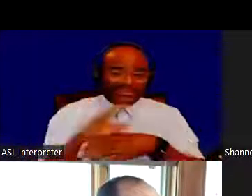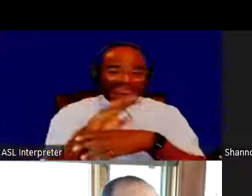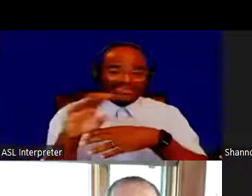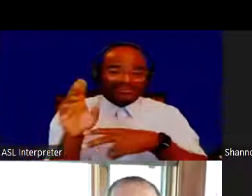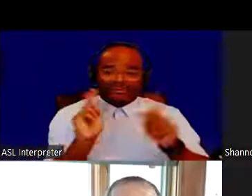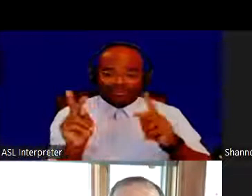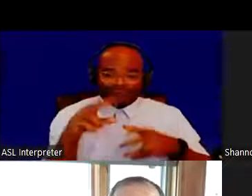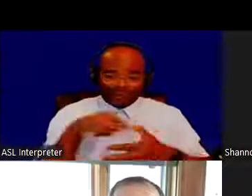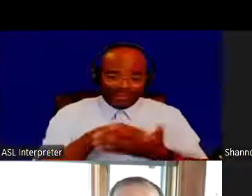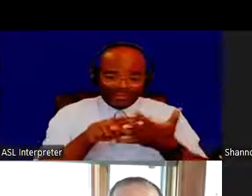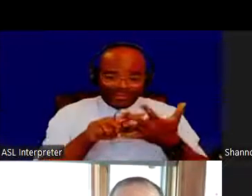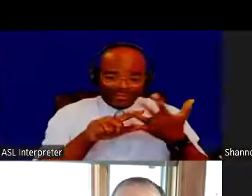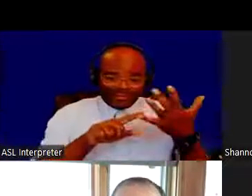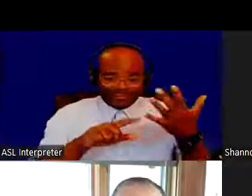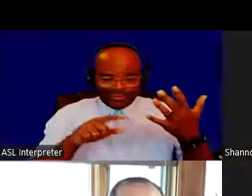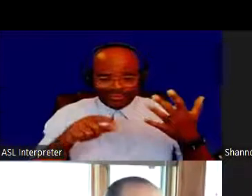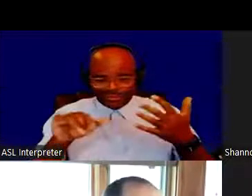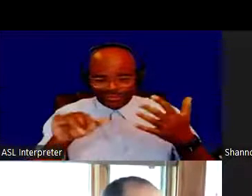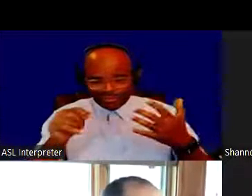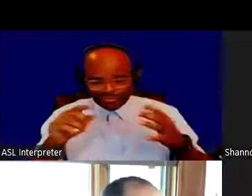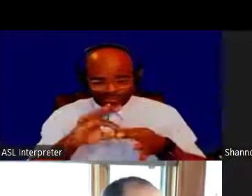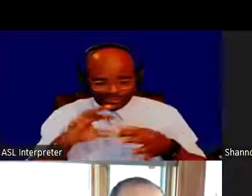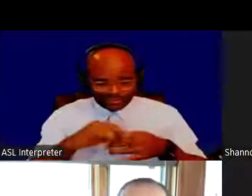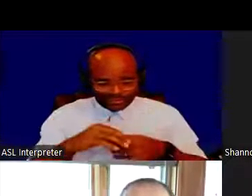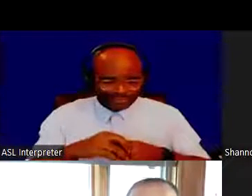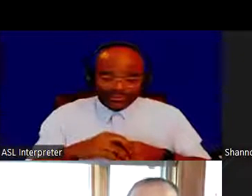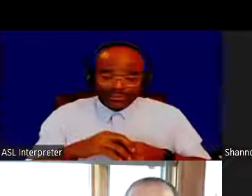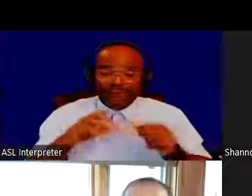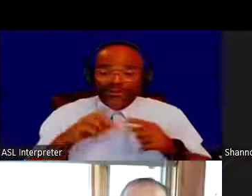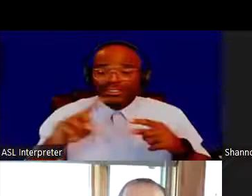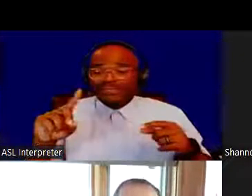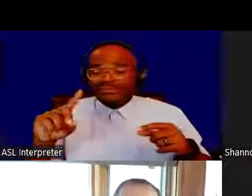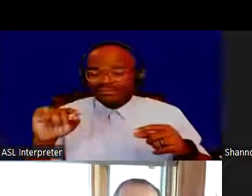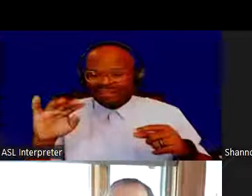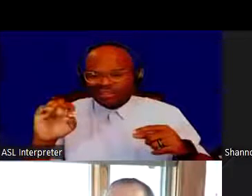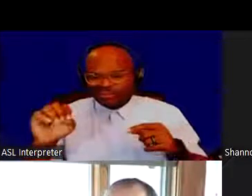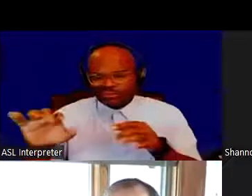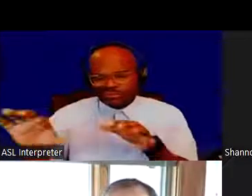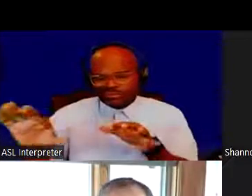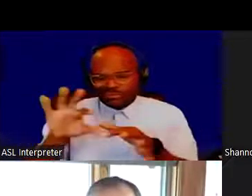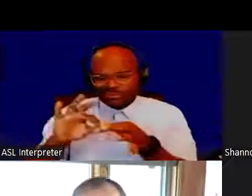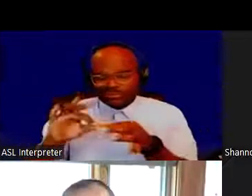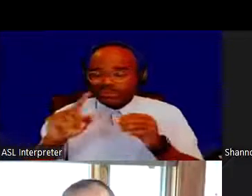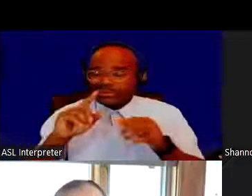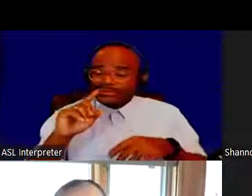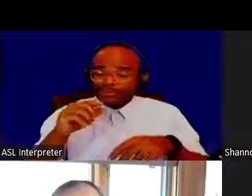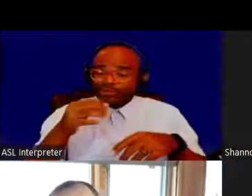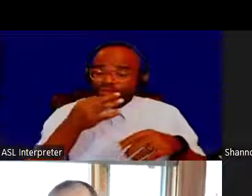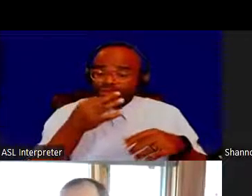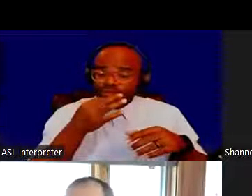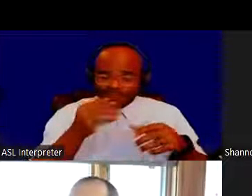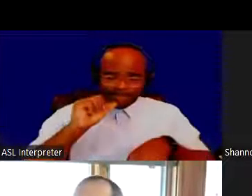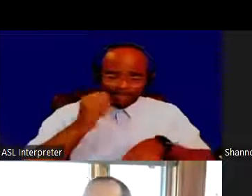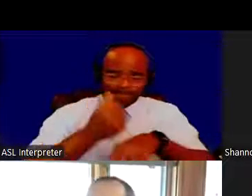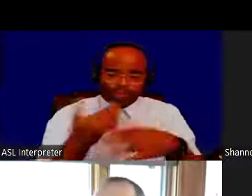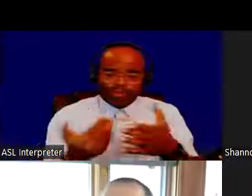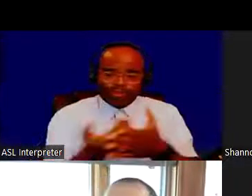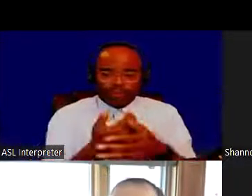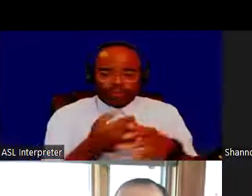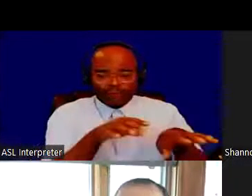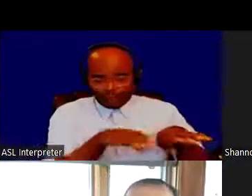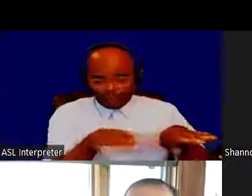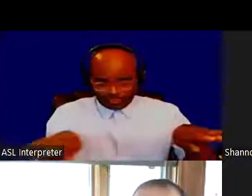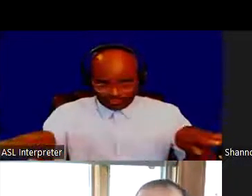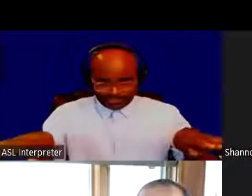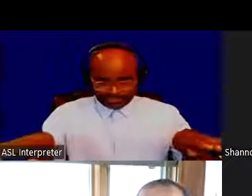here on the chat. Well, we're going to go with Danielle first. So Danielle's putting in floors. We're going to take